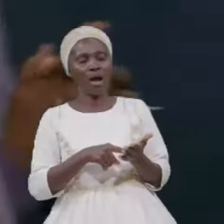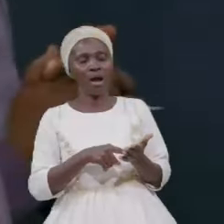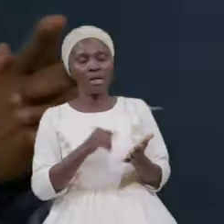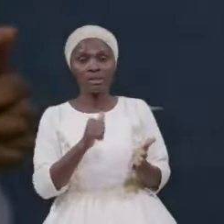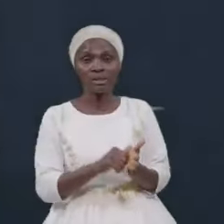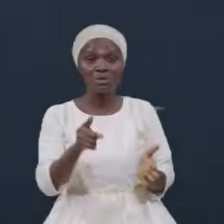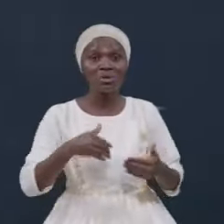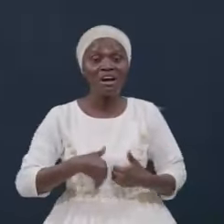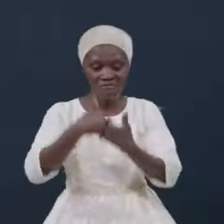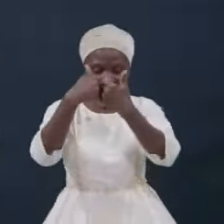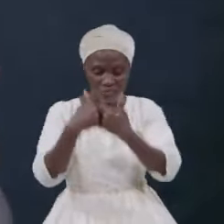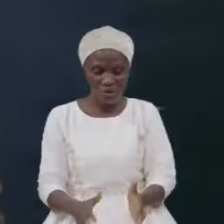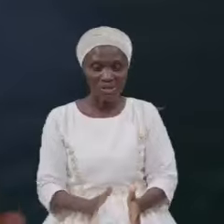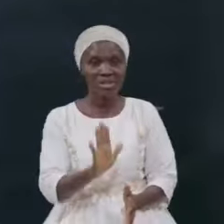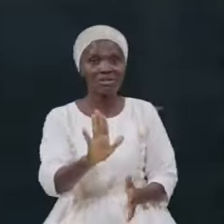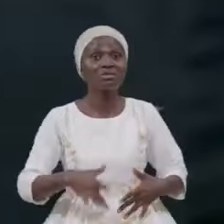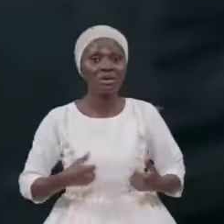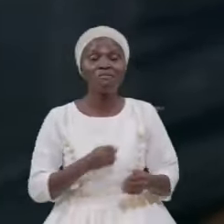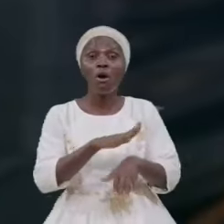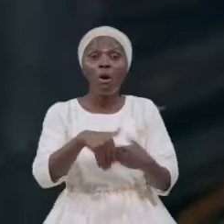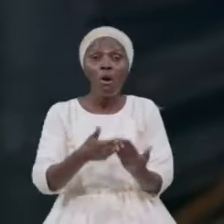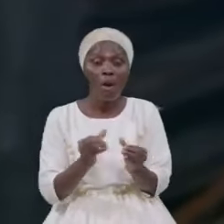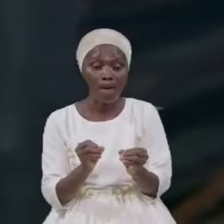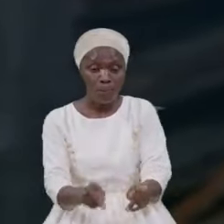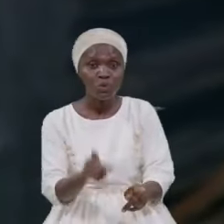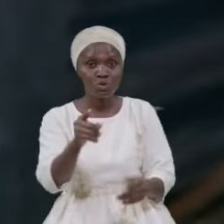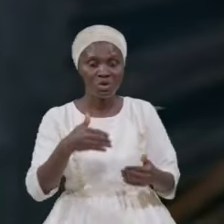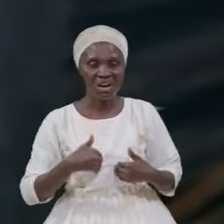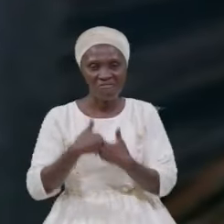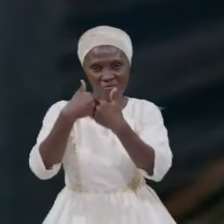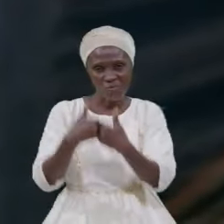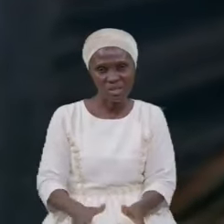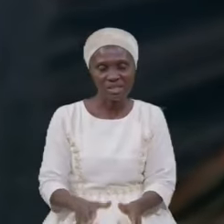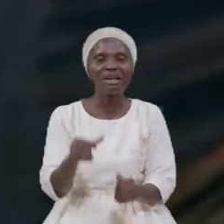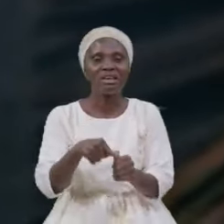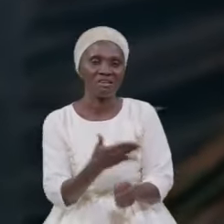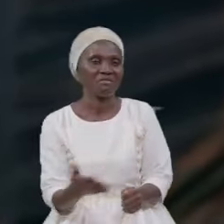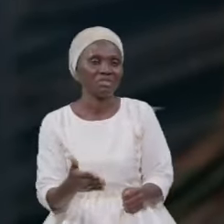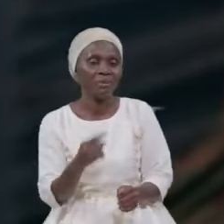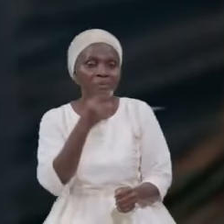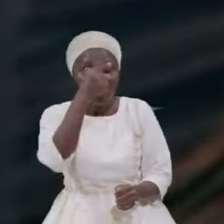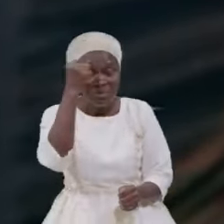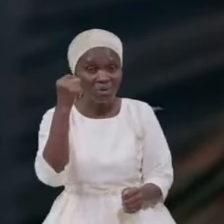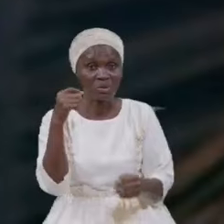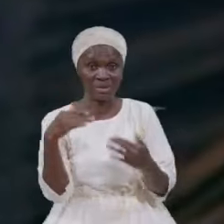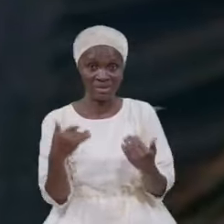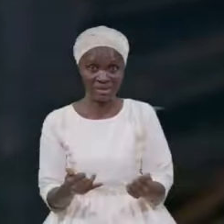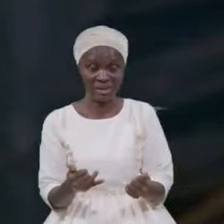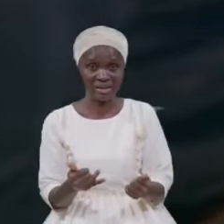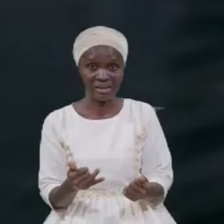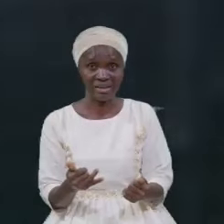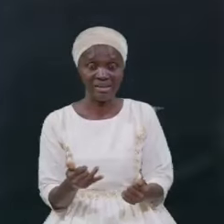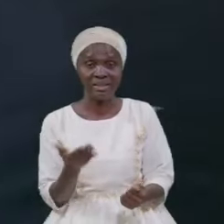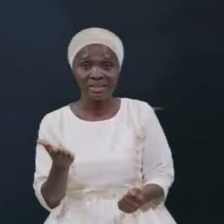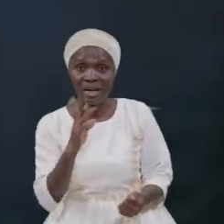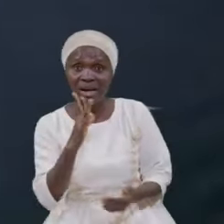everything, because now the things that used to please you, they don't please you anymore. Look at verse